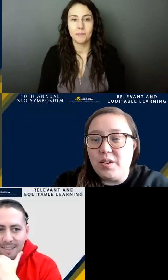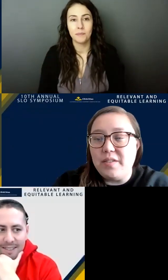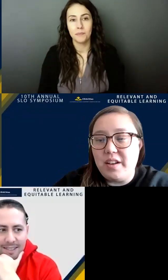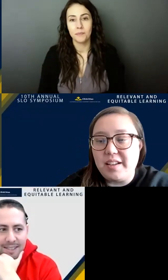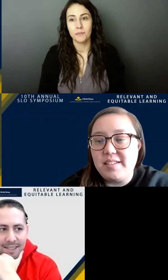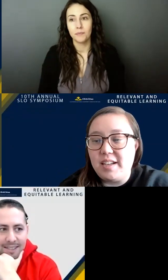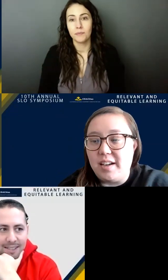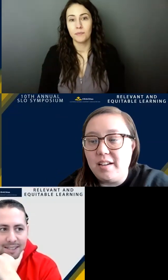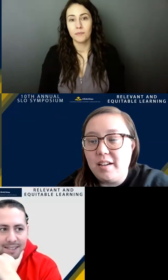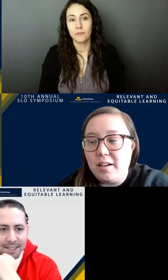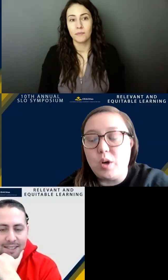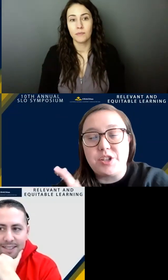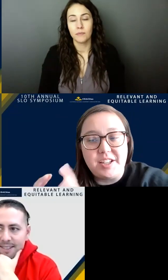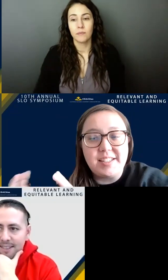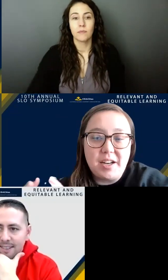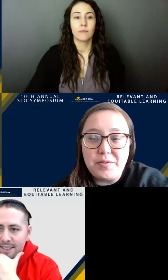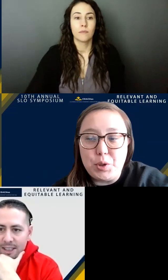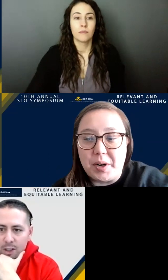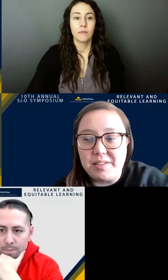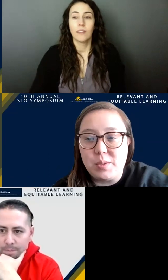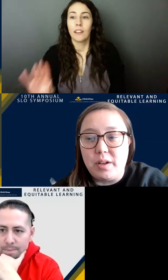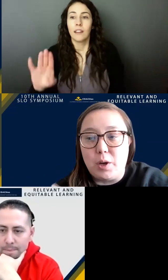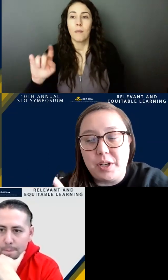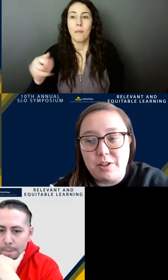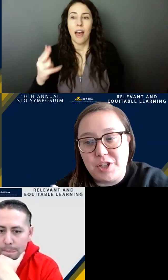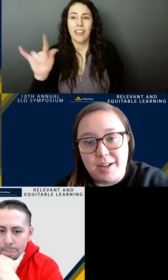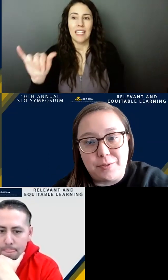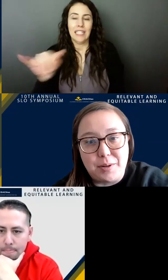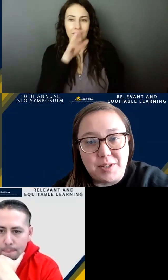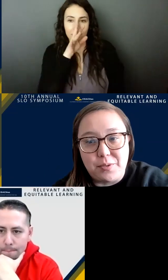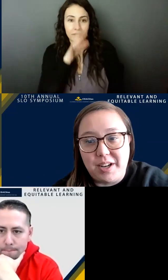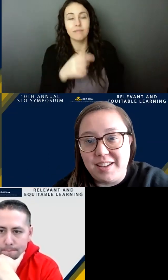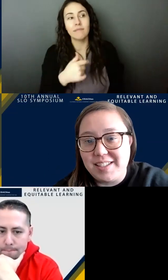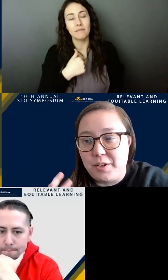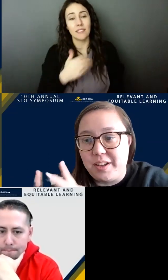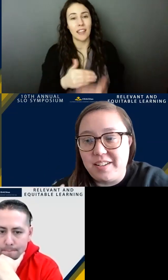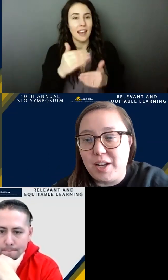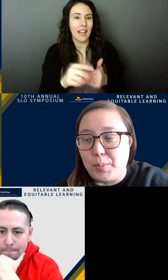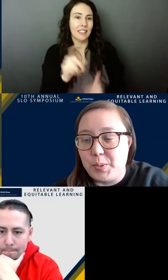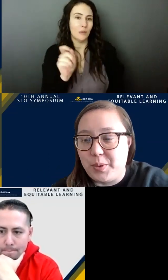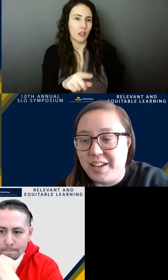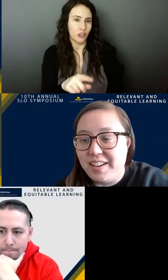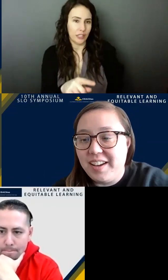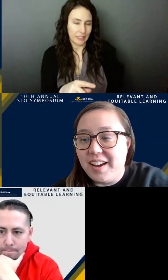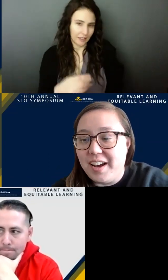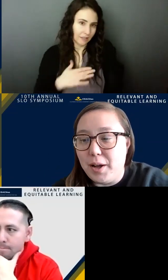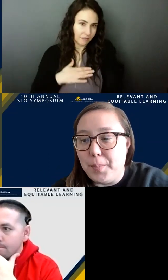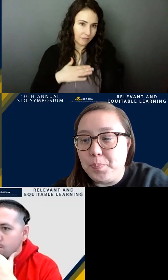Thank you. I have the next question. It's kind of two parts as well, and I'll put it in the chat after I'm done reading it, because I know that helps with